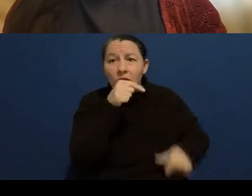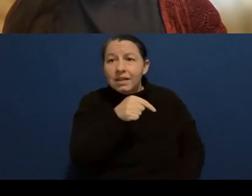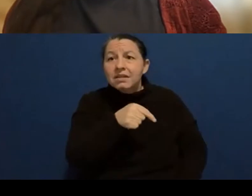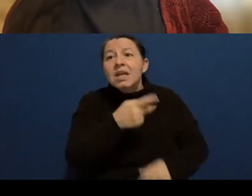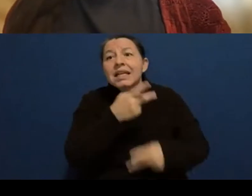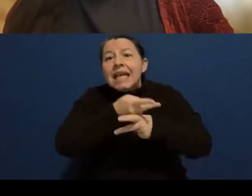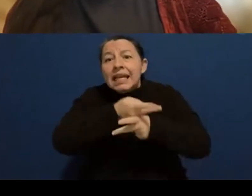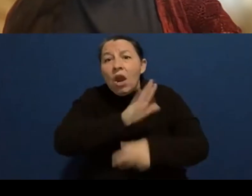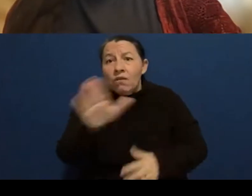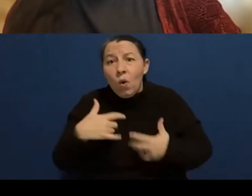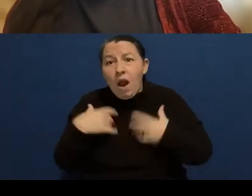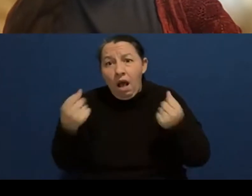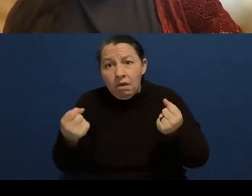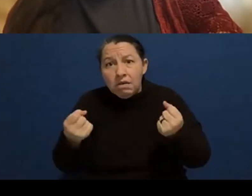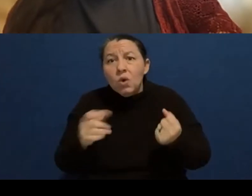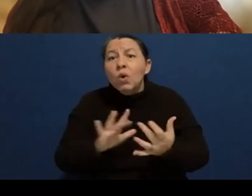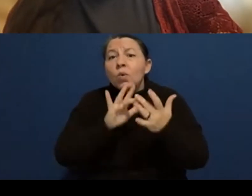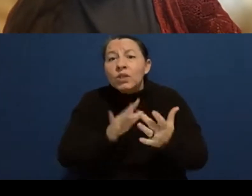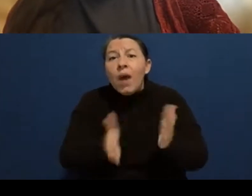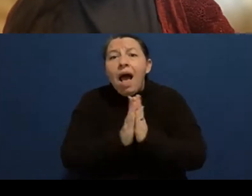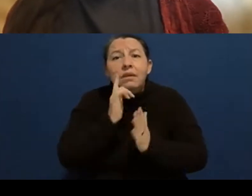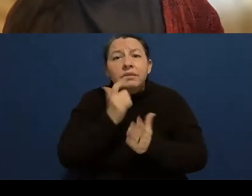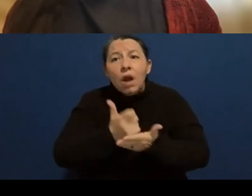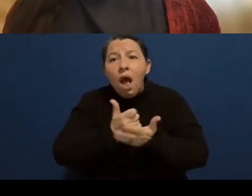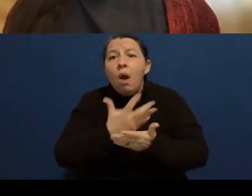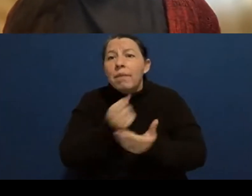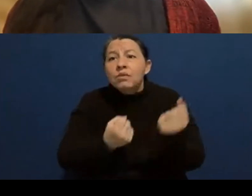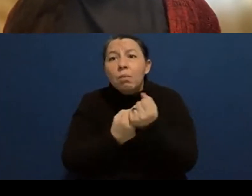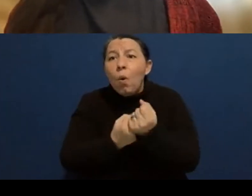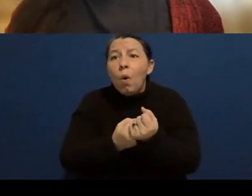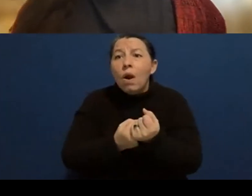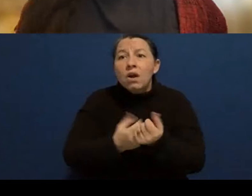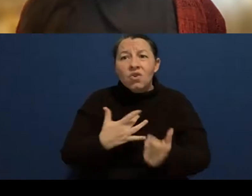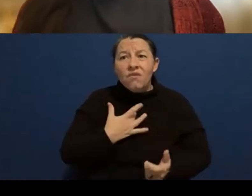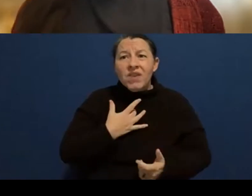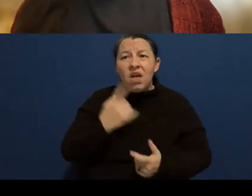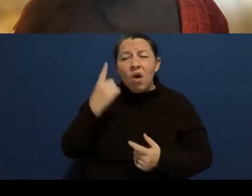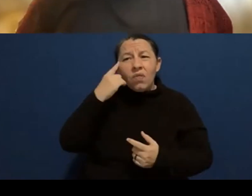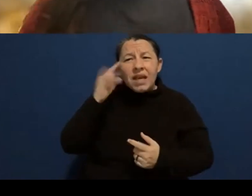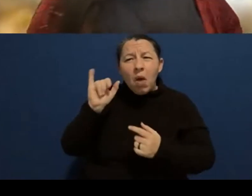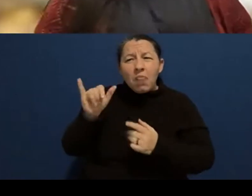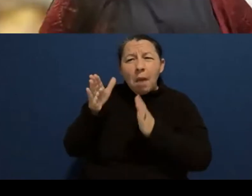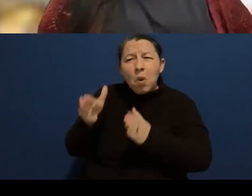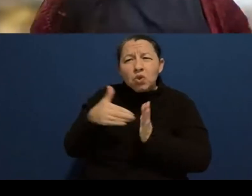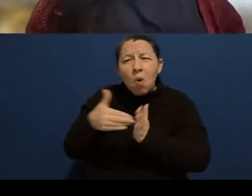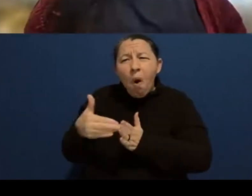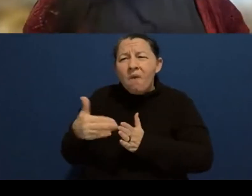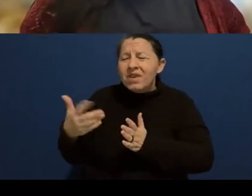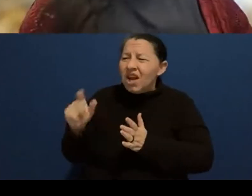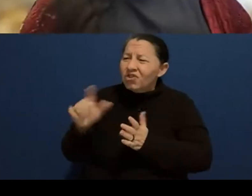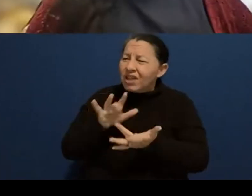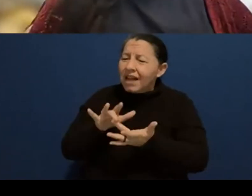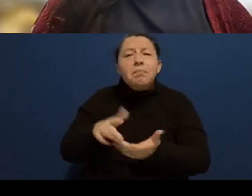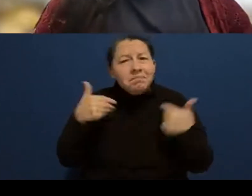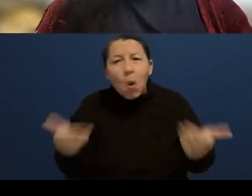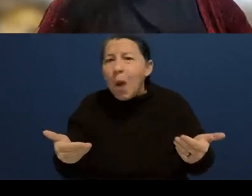Reach out for help and support. If somebody's on your heart and mind to contact, please do that. Sometimes that is the